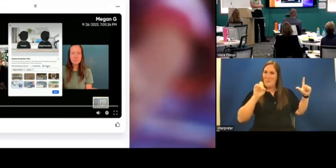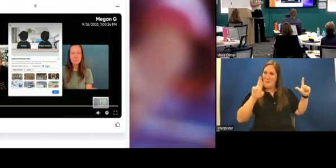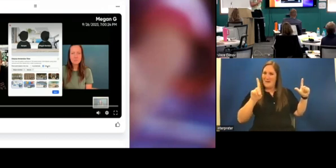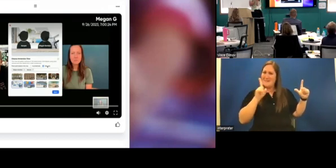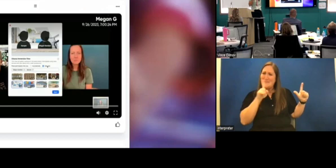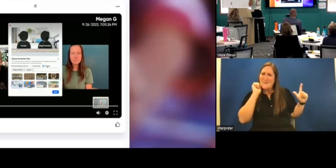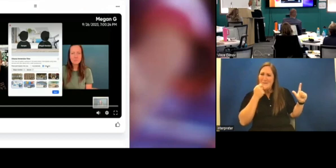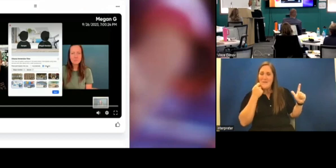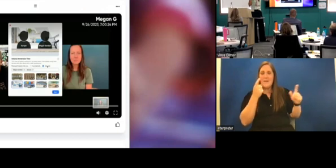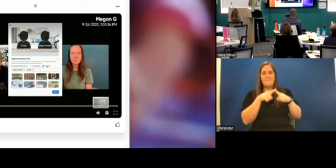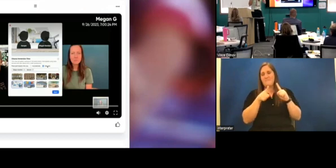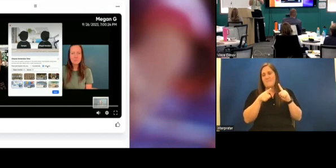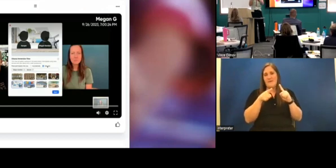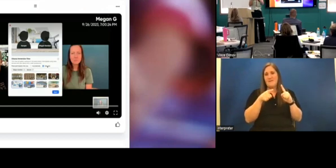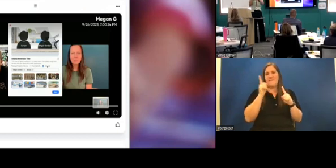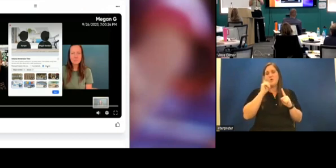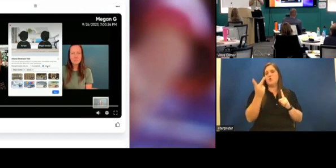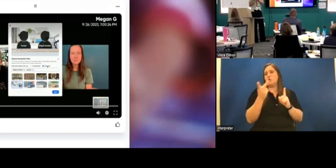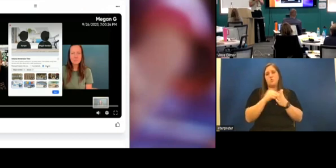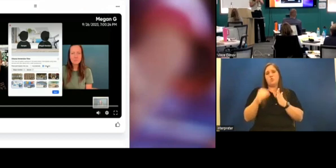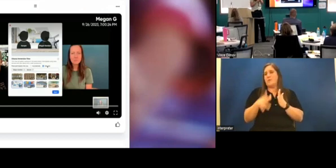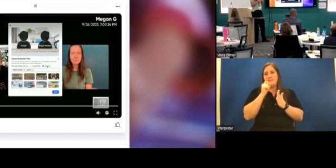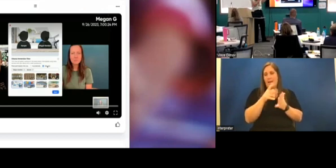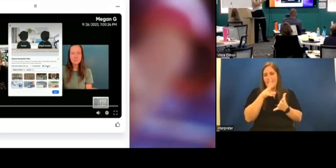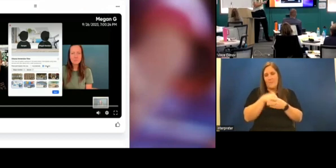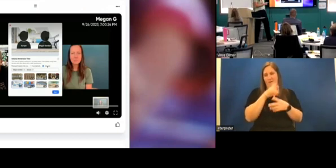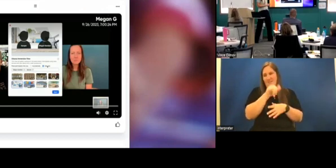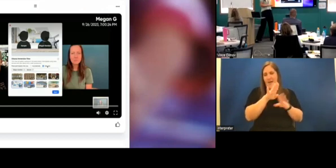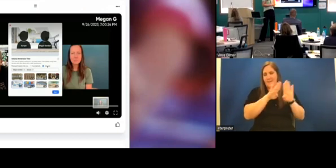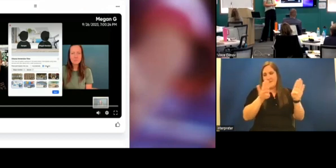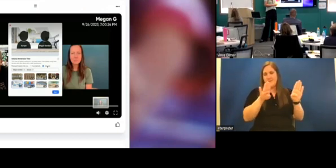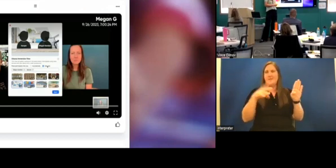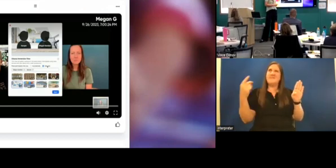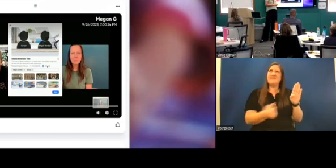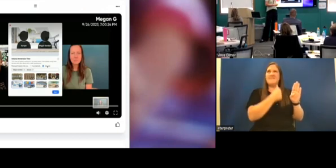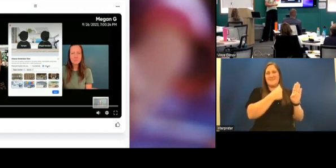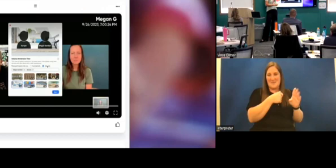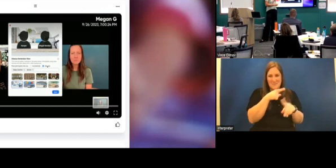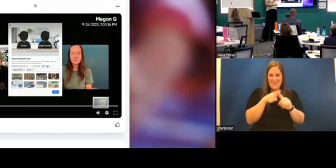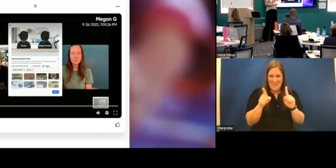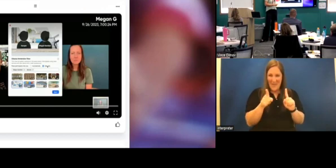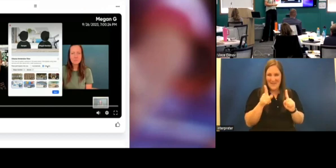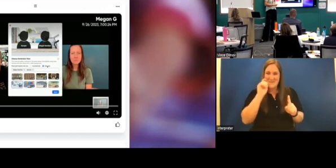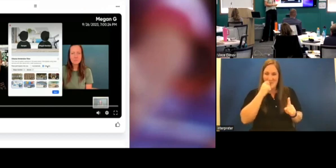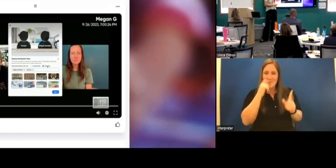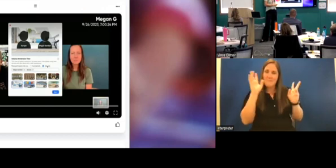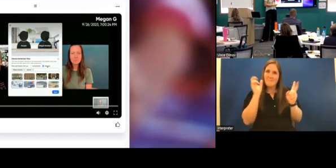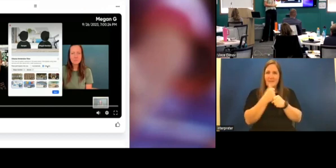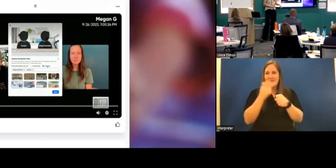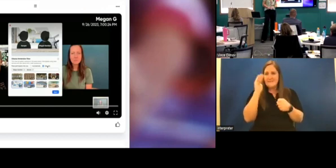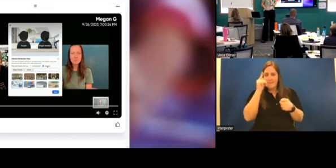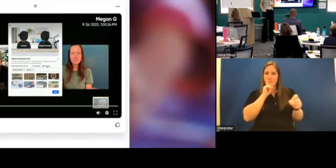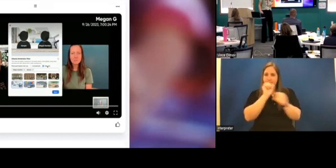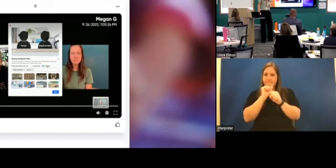of those, there wasn't one like that for just 2 students, and just 2 people. There's no little whiteboard there.